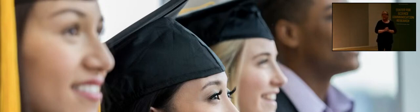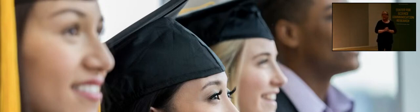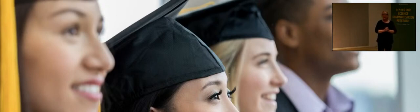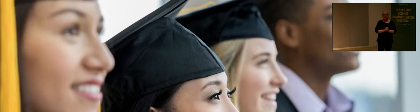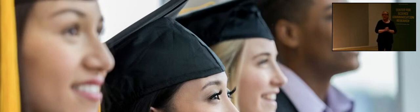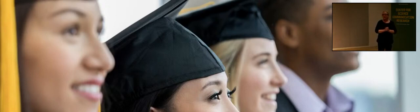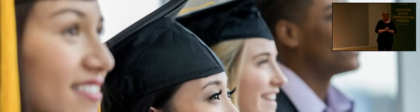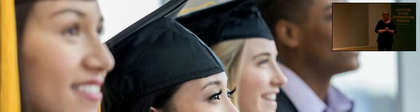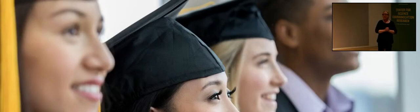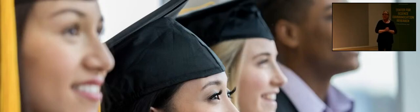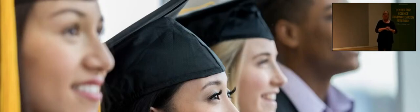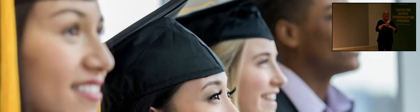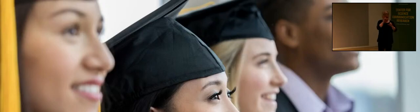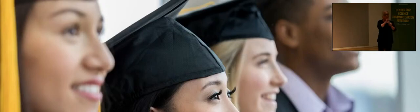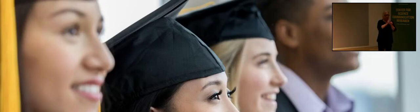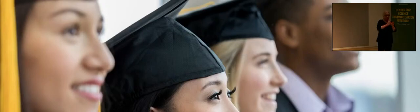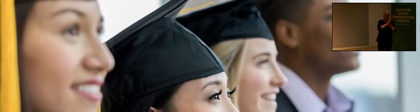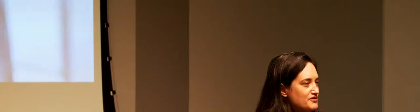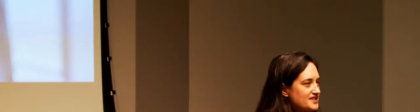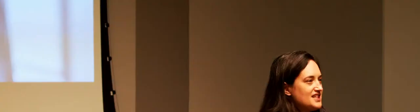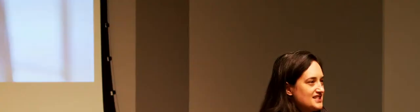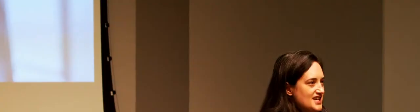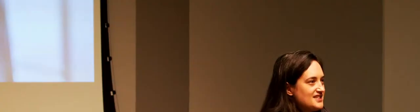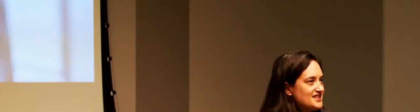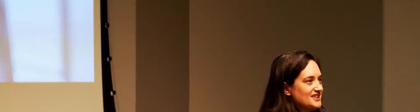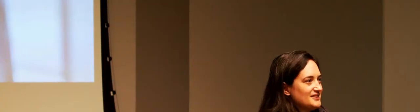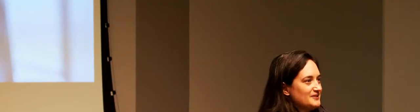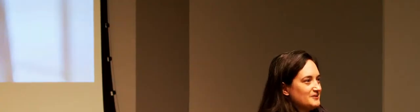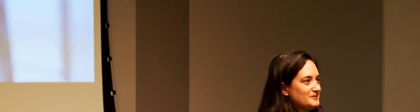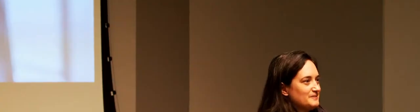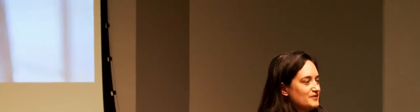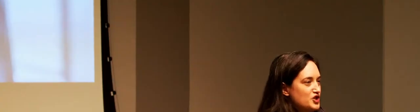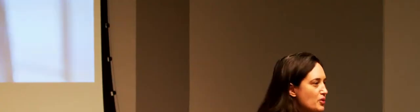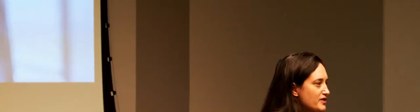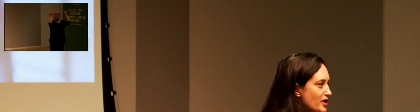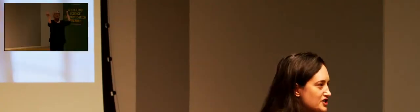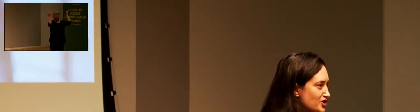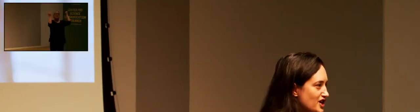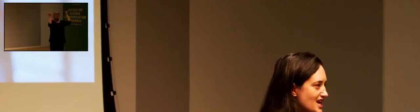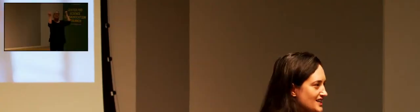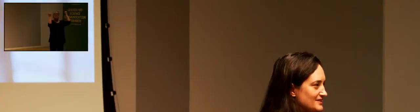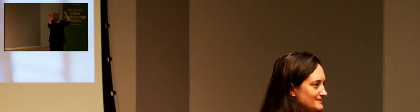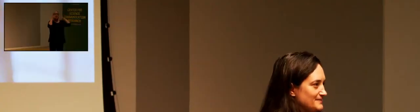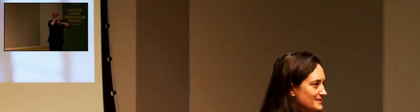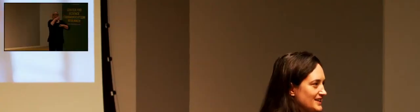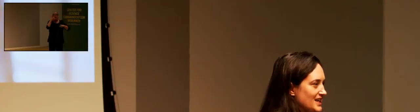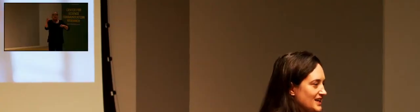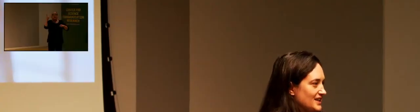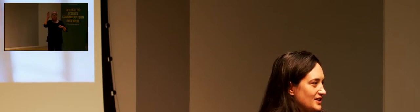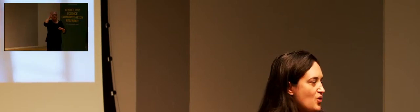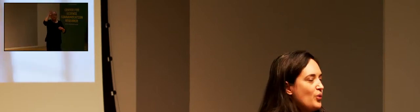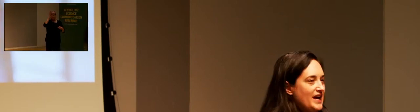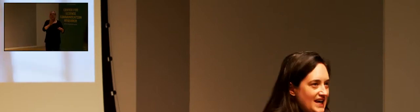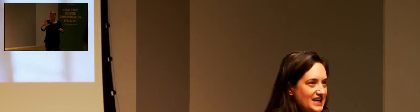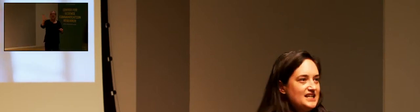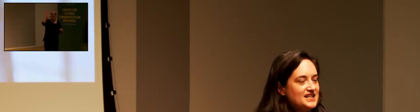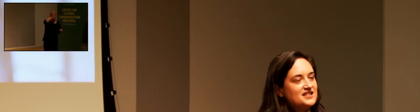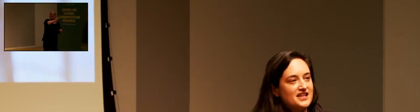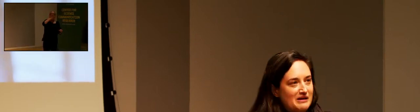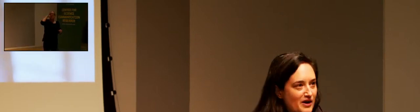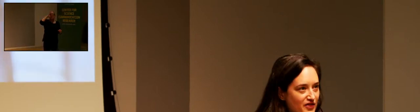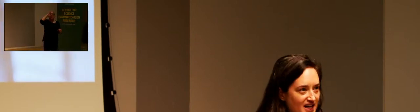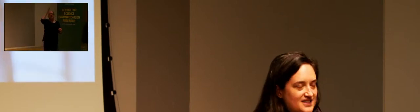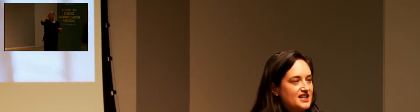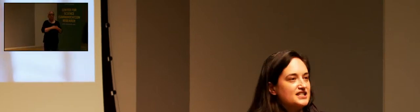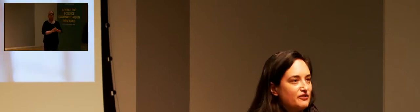And the career that you envision for yourself doesn't exist. You are the one to create it. We need